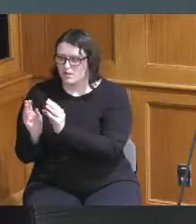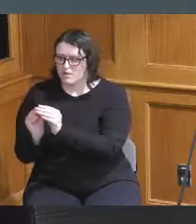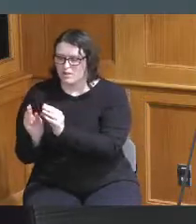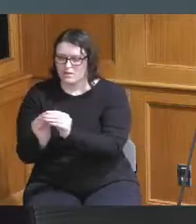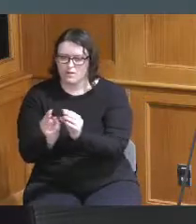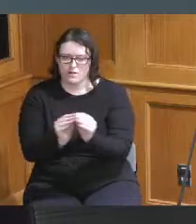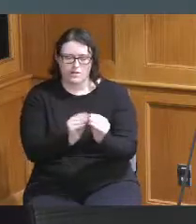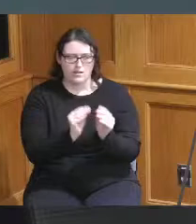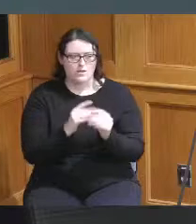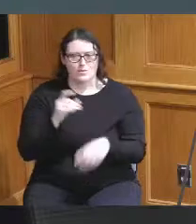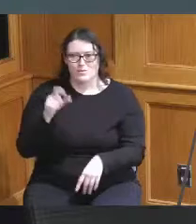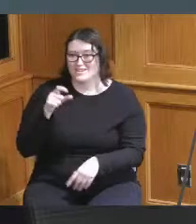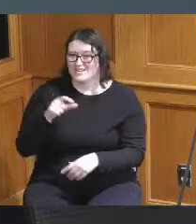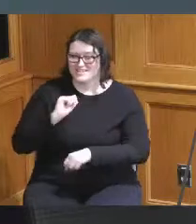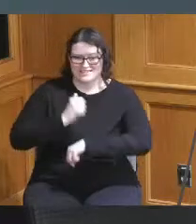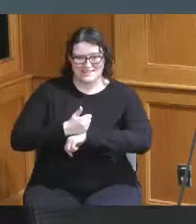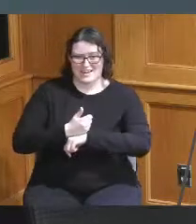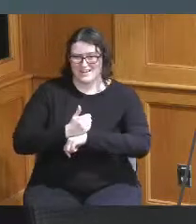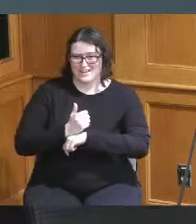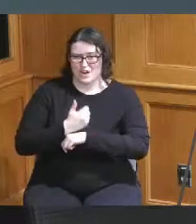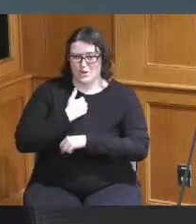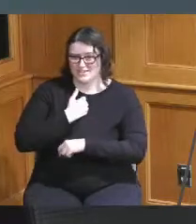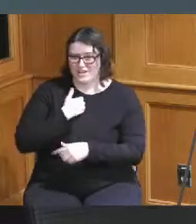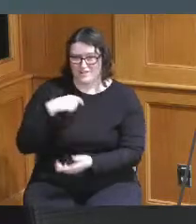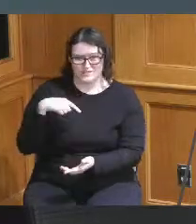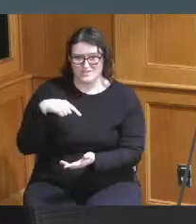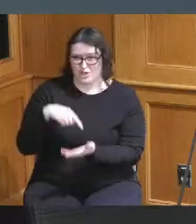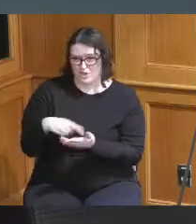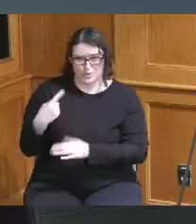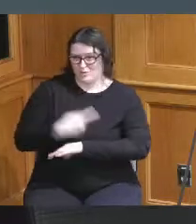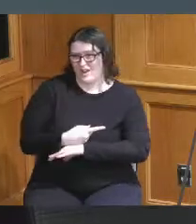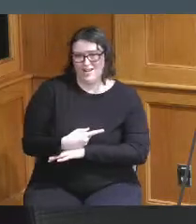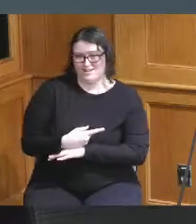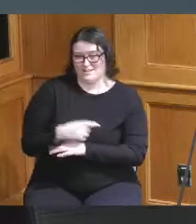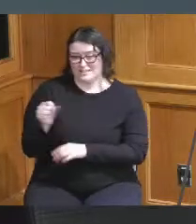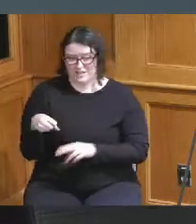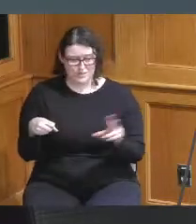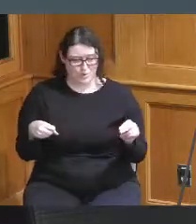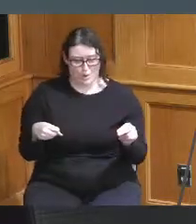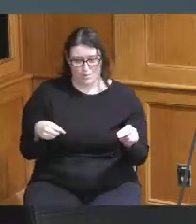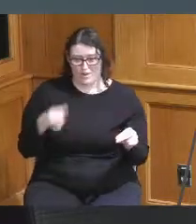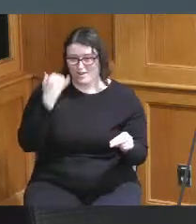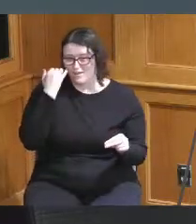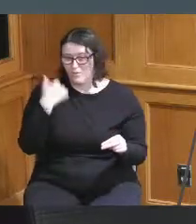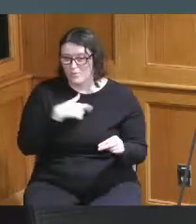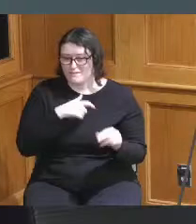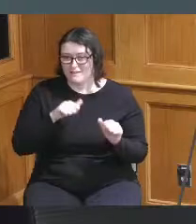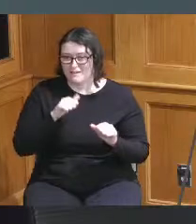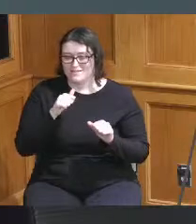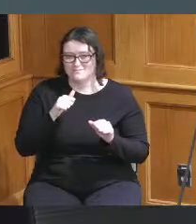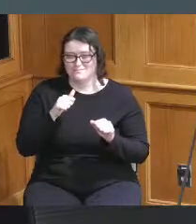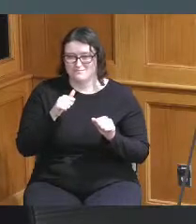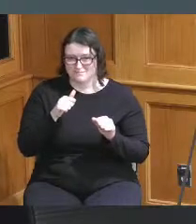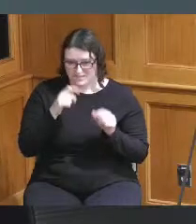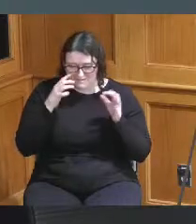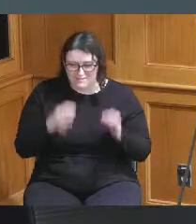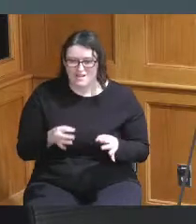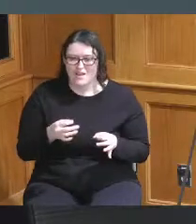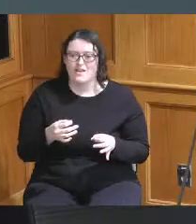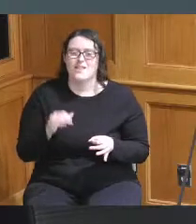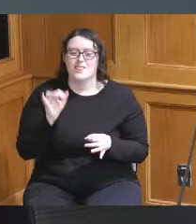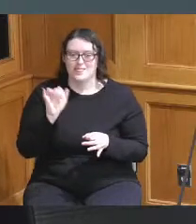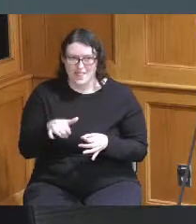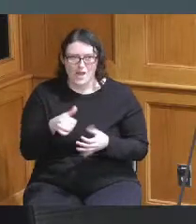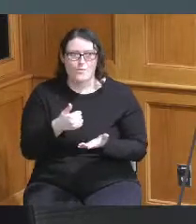on ourselves about yes or no. And if we can do that, that will determine whether or not we'll be able